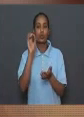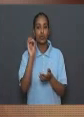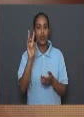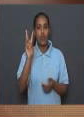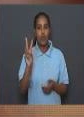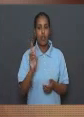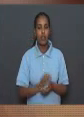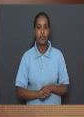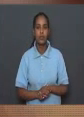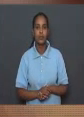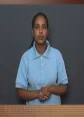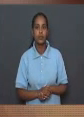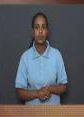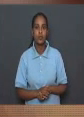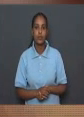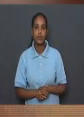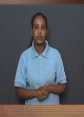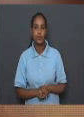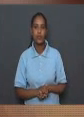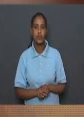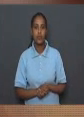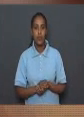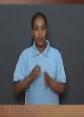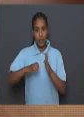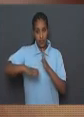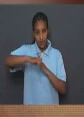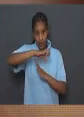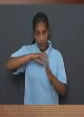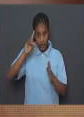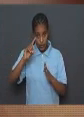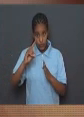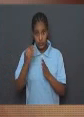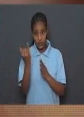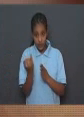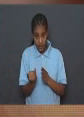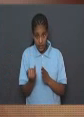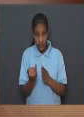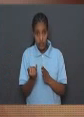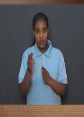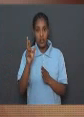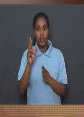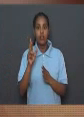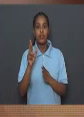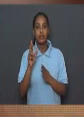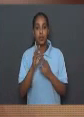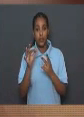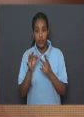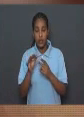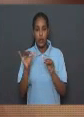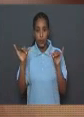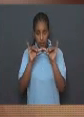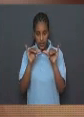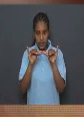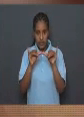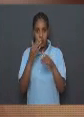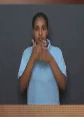0.0 volts. An electrode designed to serve as a reference in measuring